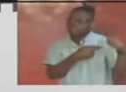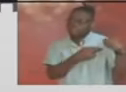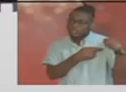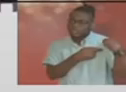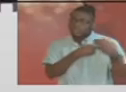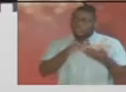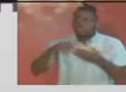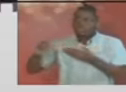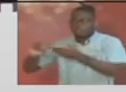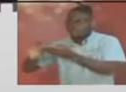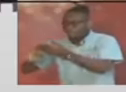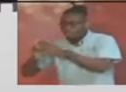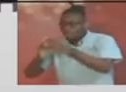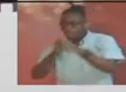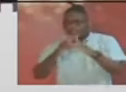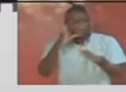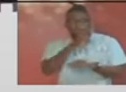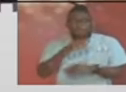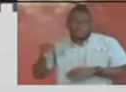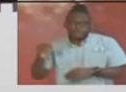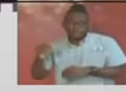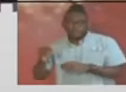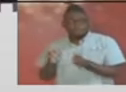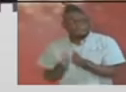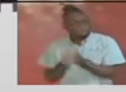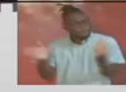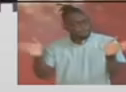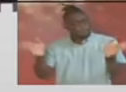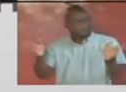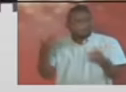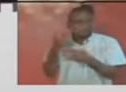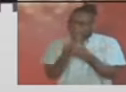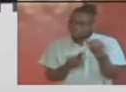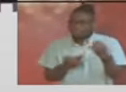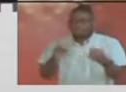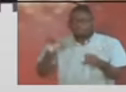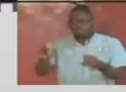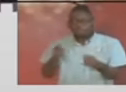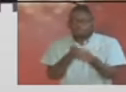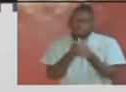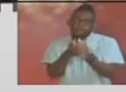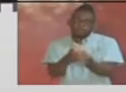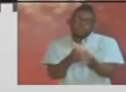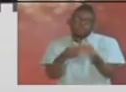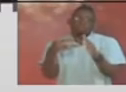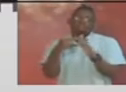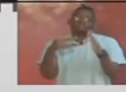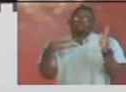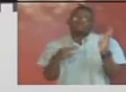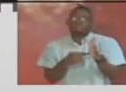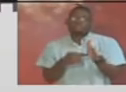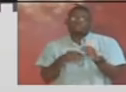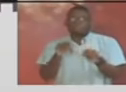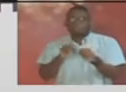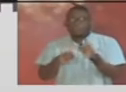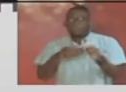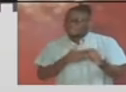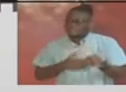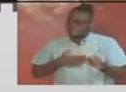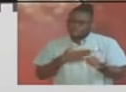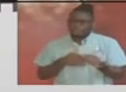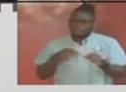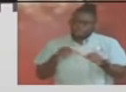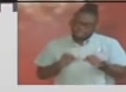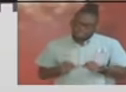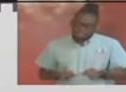happens with our everyday lives, and of course the measures implemented by the state. So please continue to follow the 3